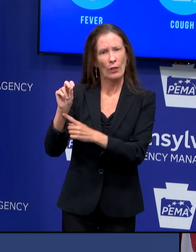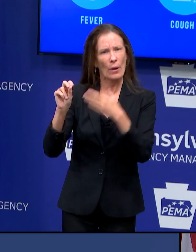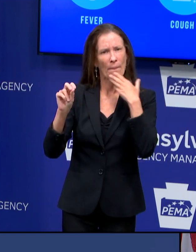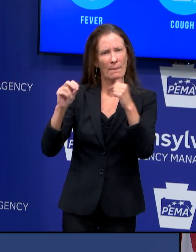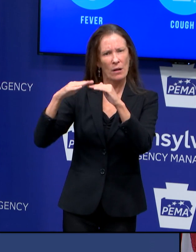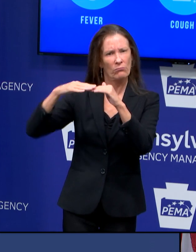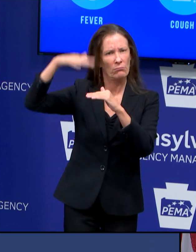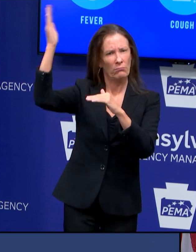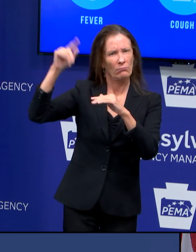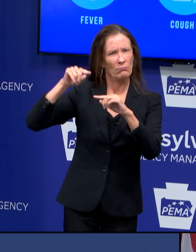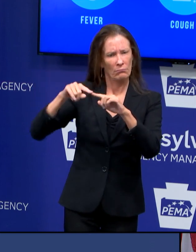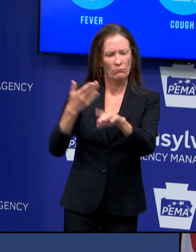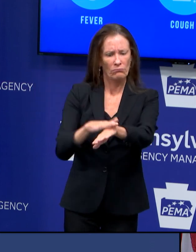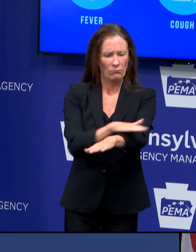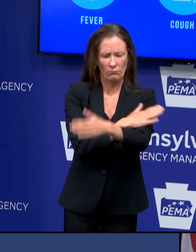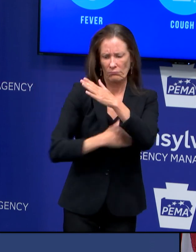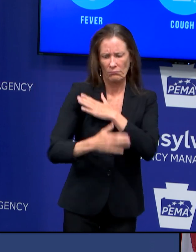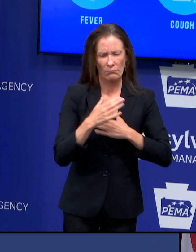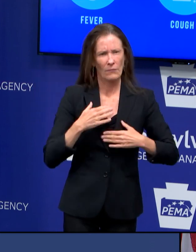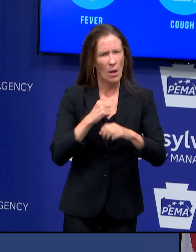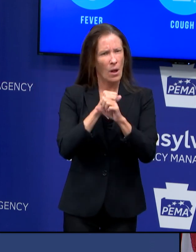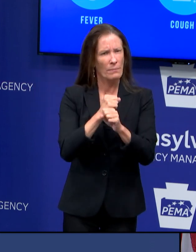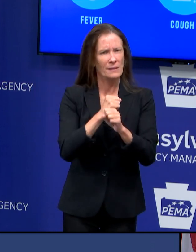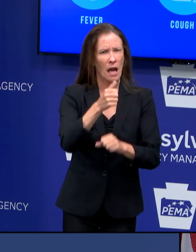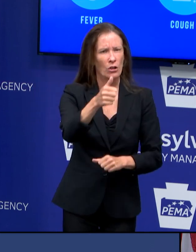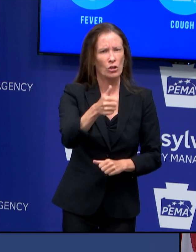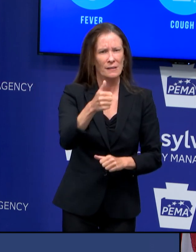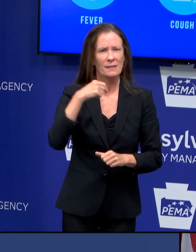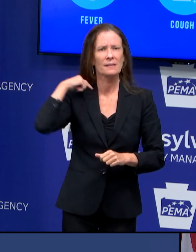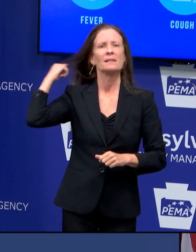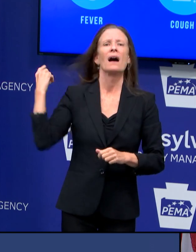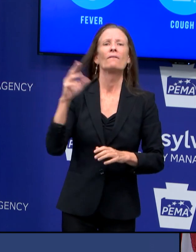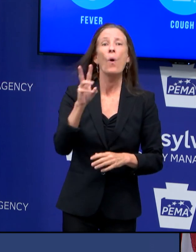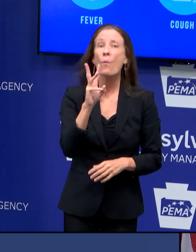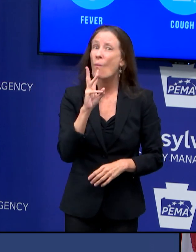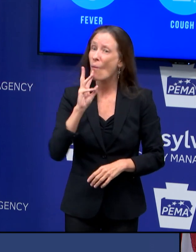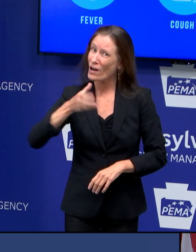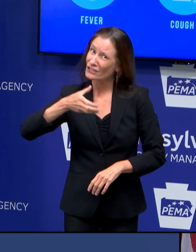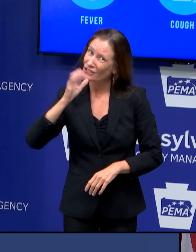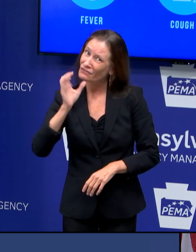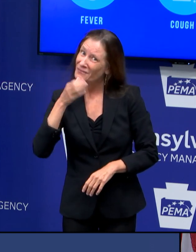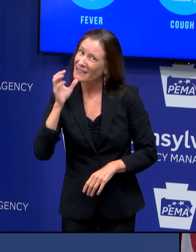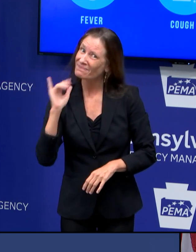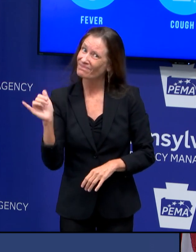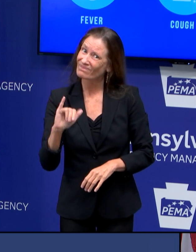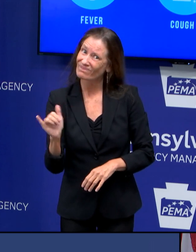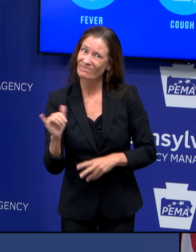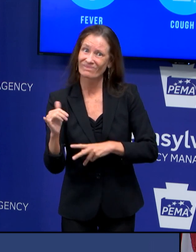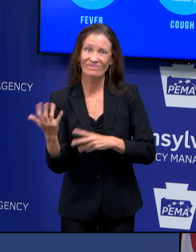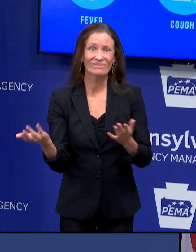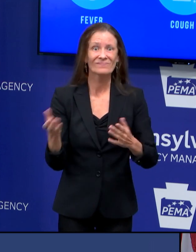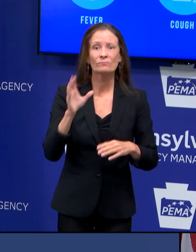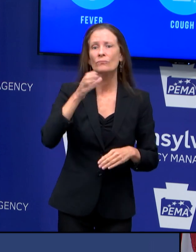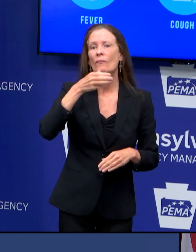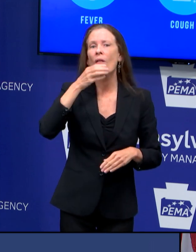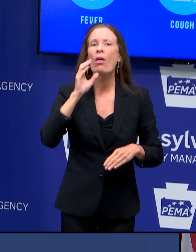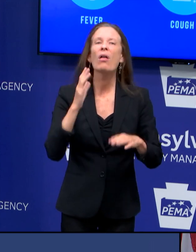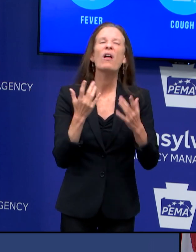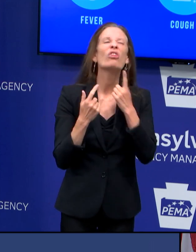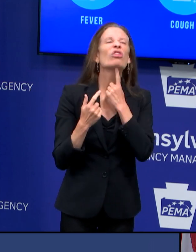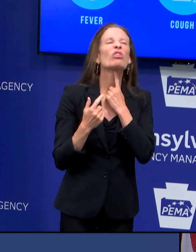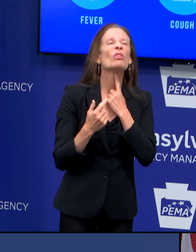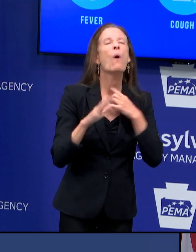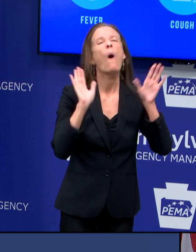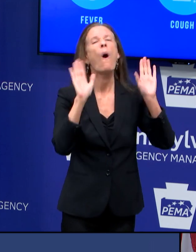hydrated. Remember to drink plenty of water throughout the day. Don't wait until you get thirsty. And if the heat is too extreme,